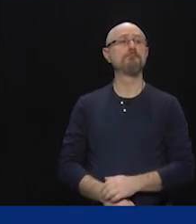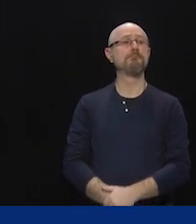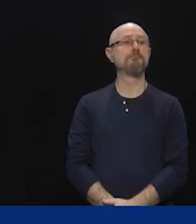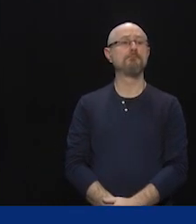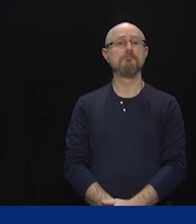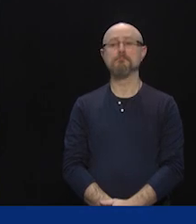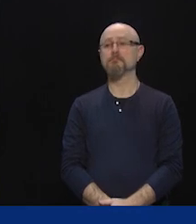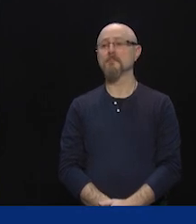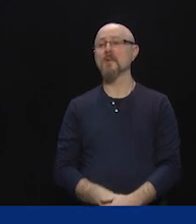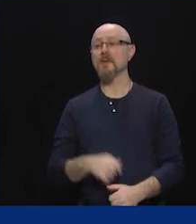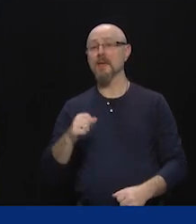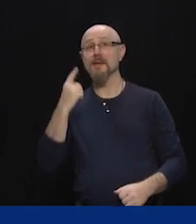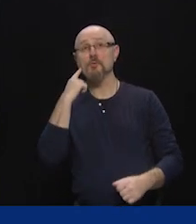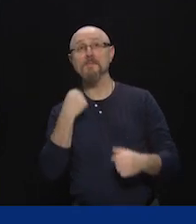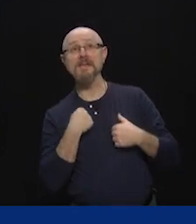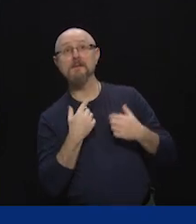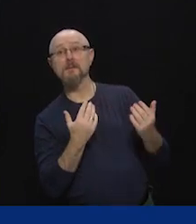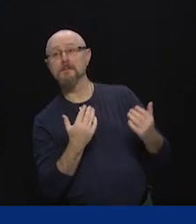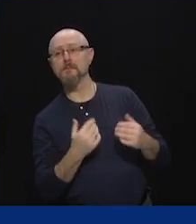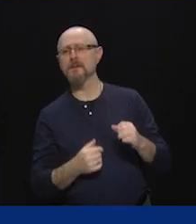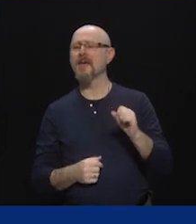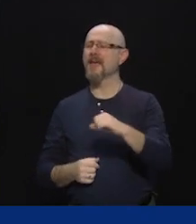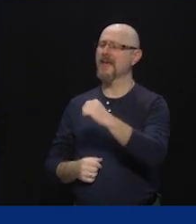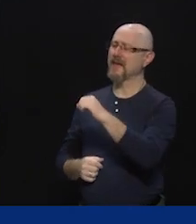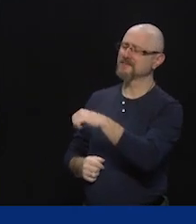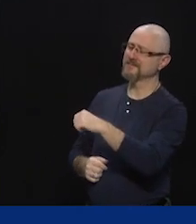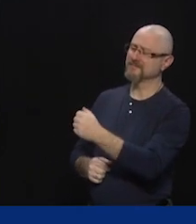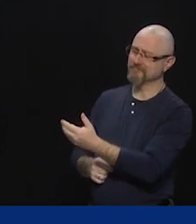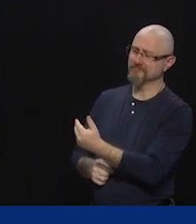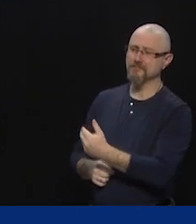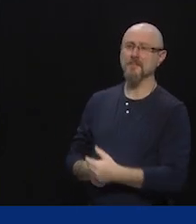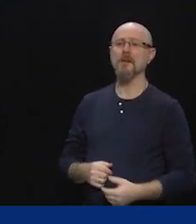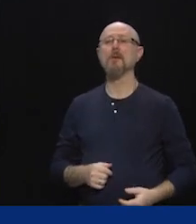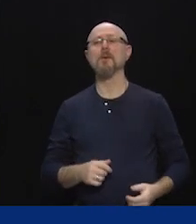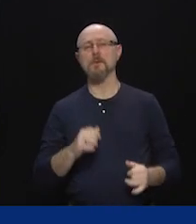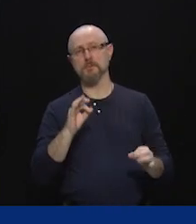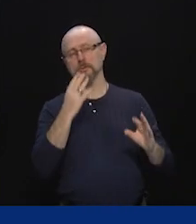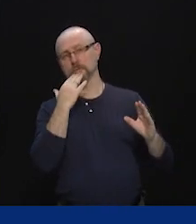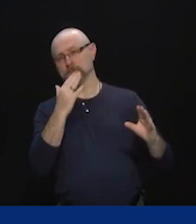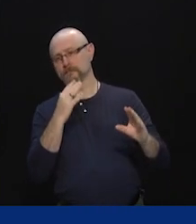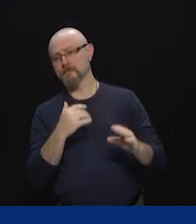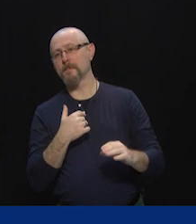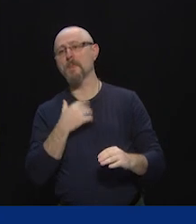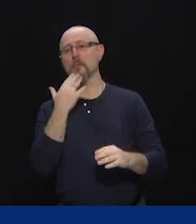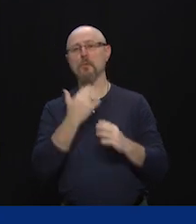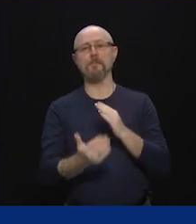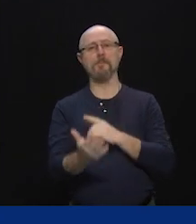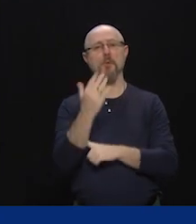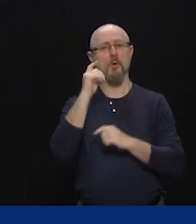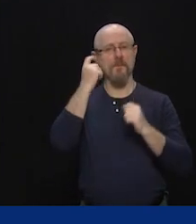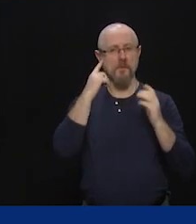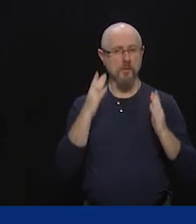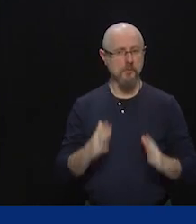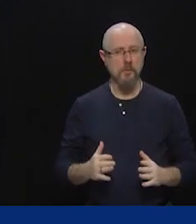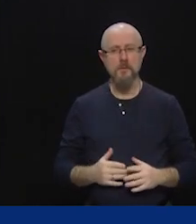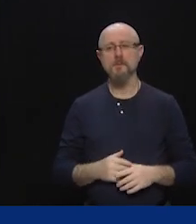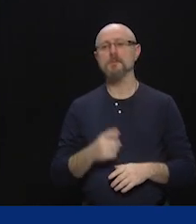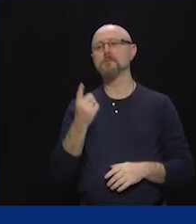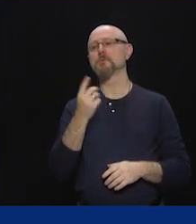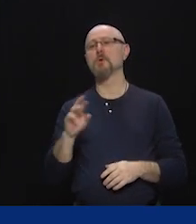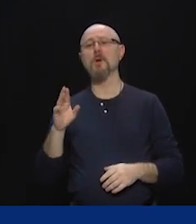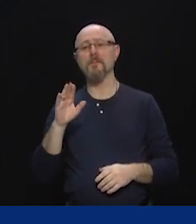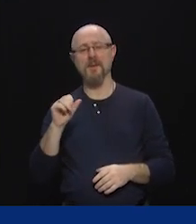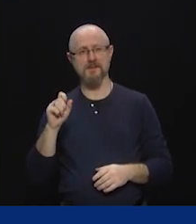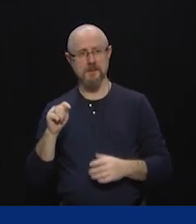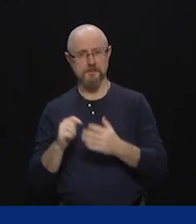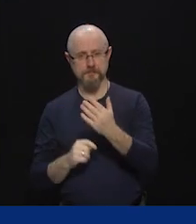Can you hear me now? Yes, we can, Andrew. Can you guys hear me? Yes. Okay. Good morning, Governor and Dr. Bassett. What the doctor